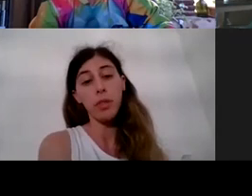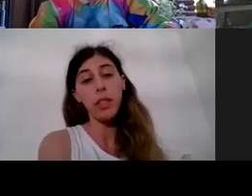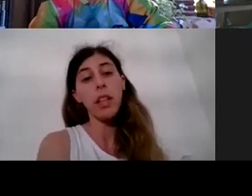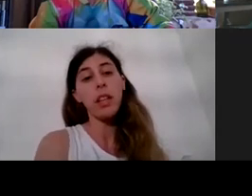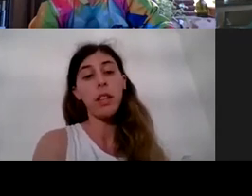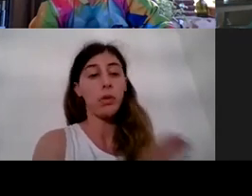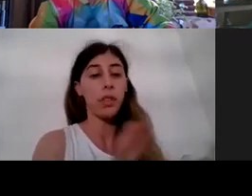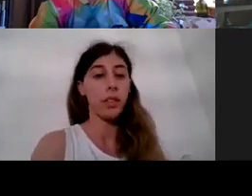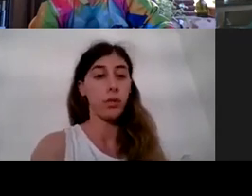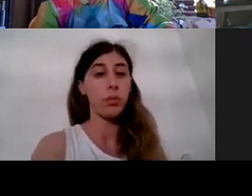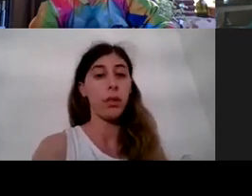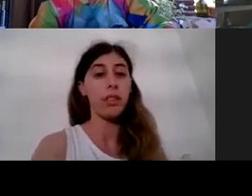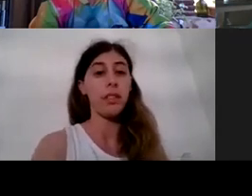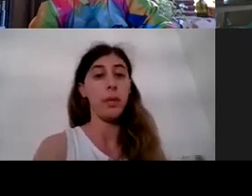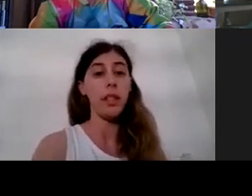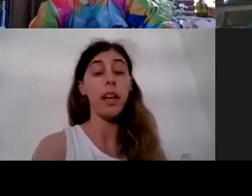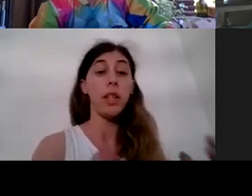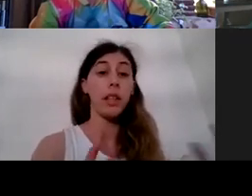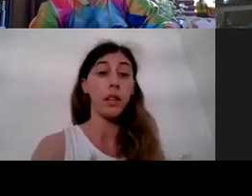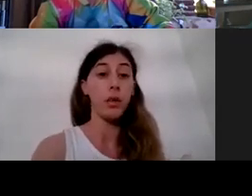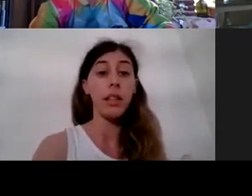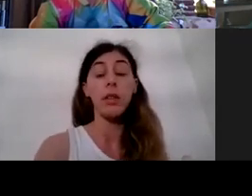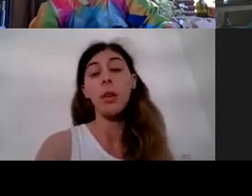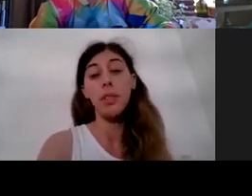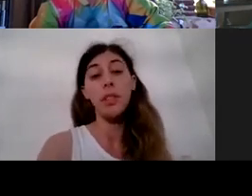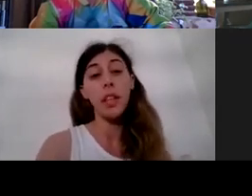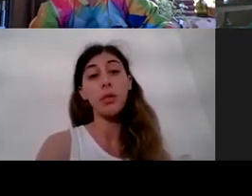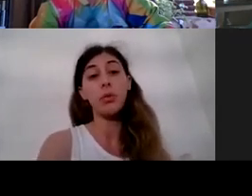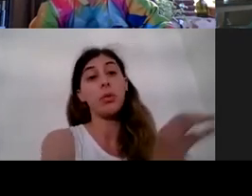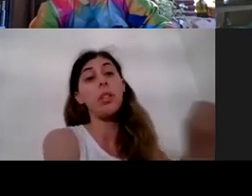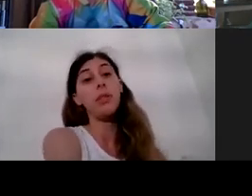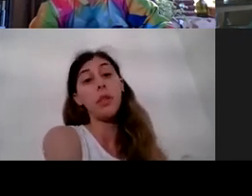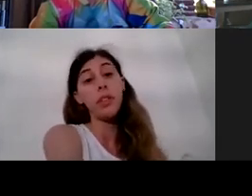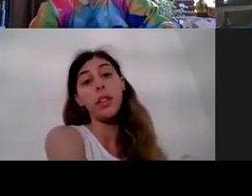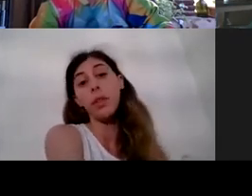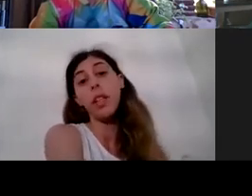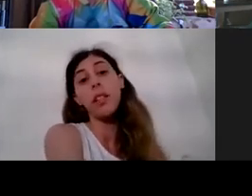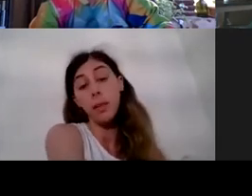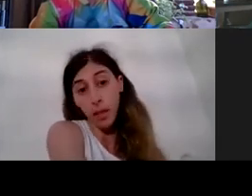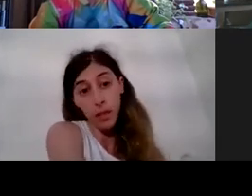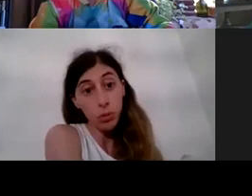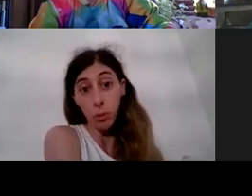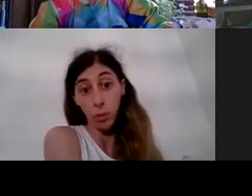the surgeon started to request psychiatric